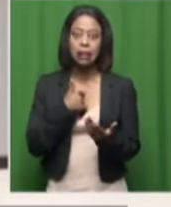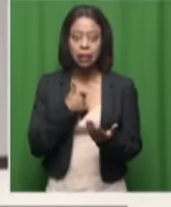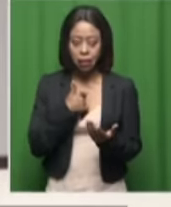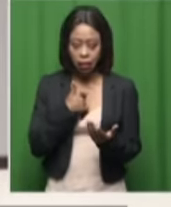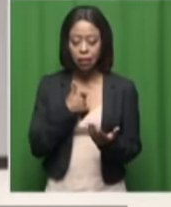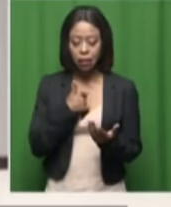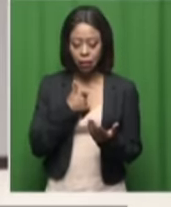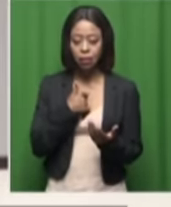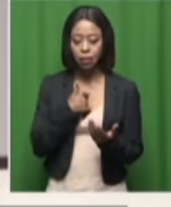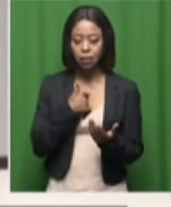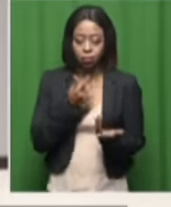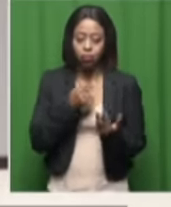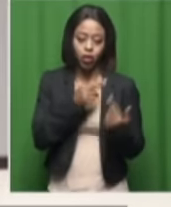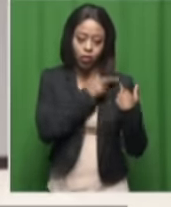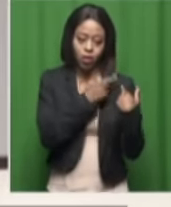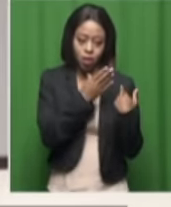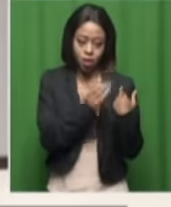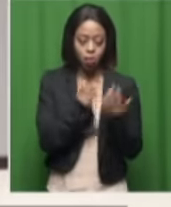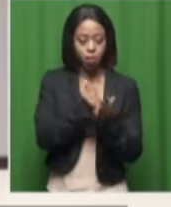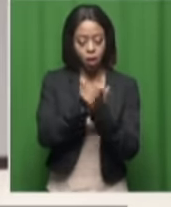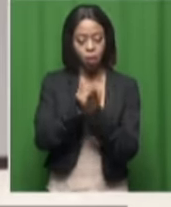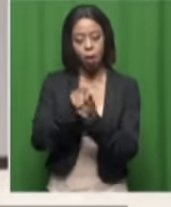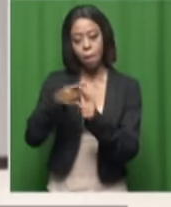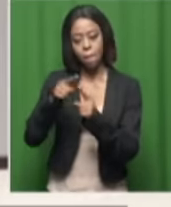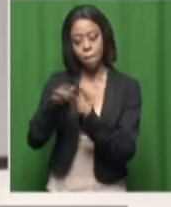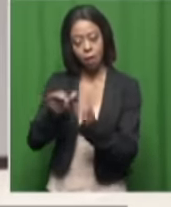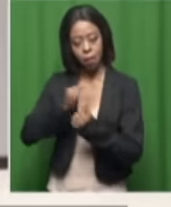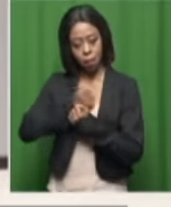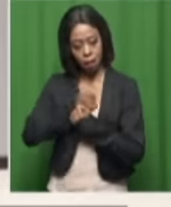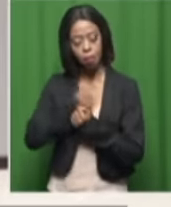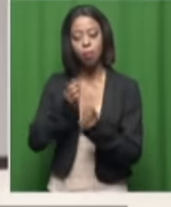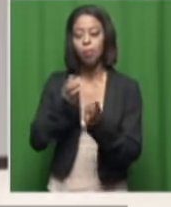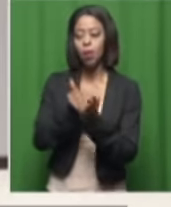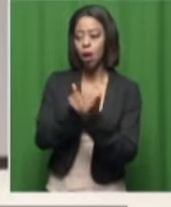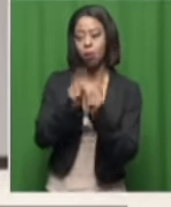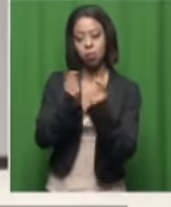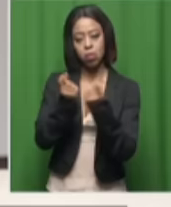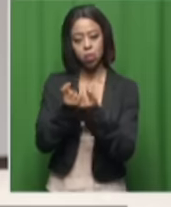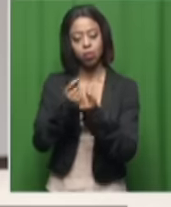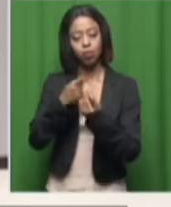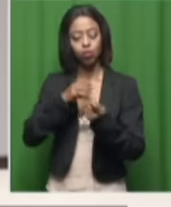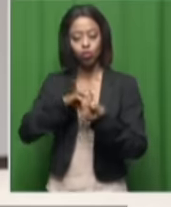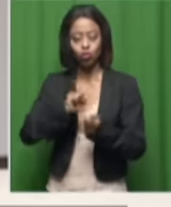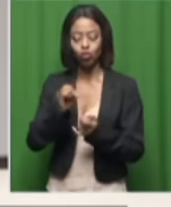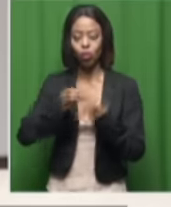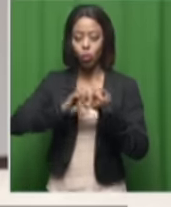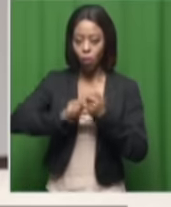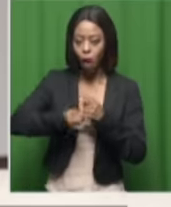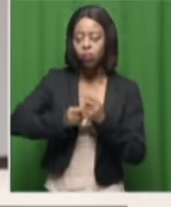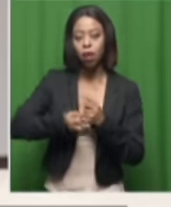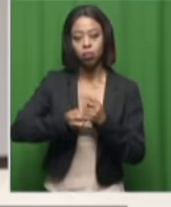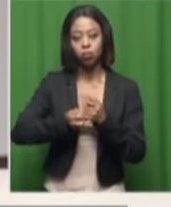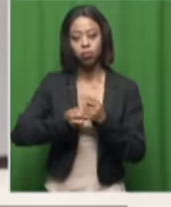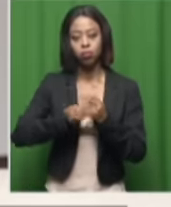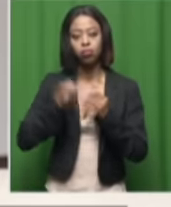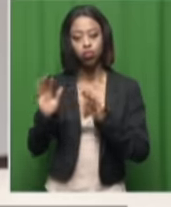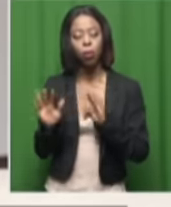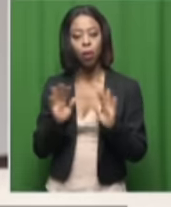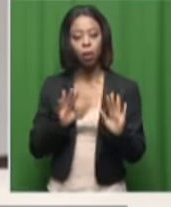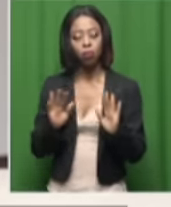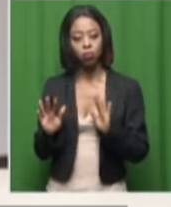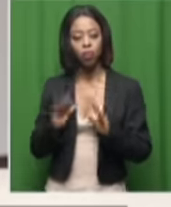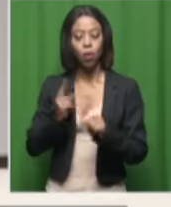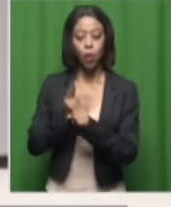I'm there with the responsibility to help my players, to help the team. So I try to be calm in order